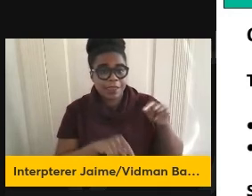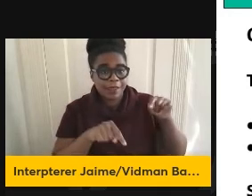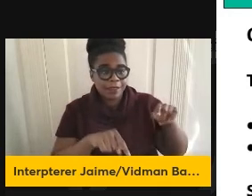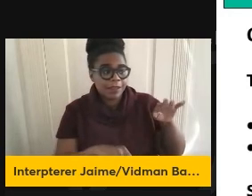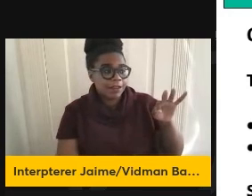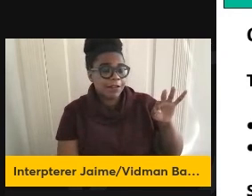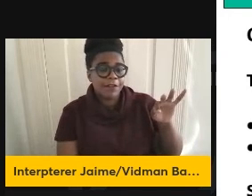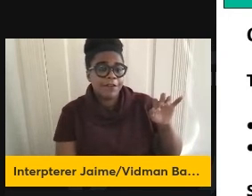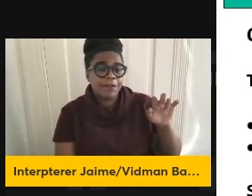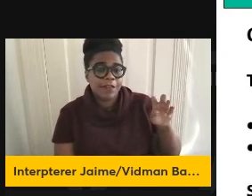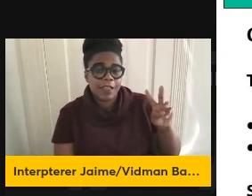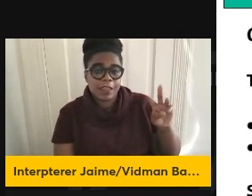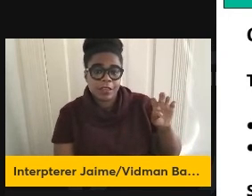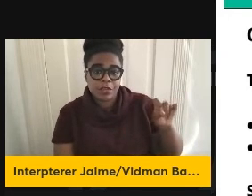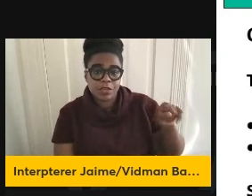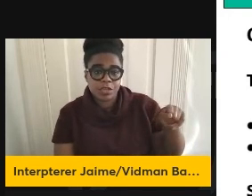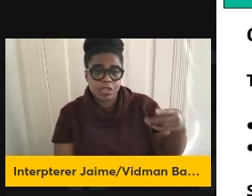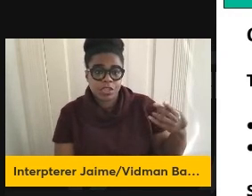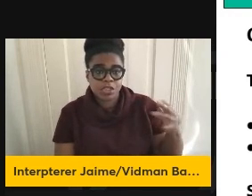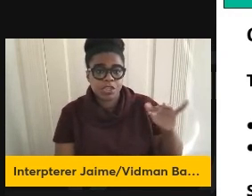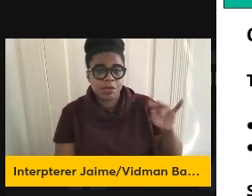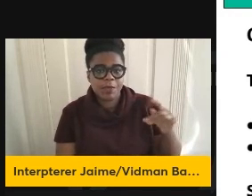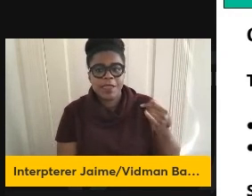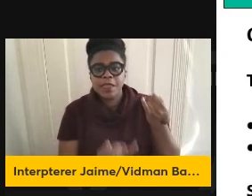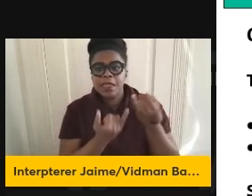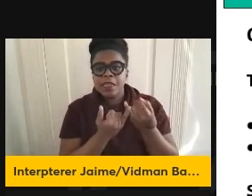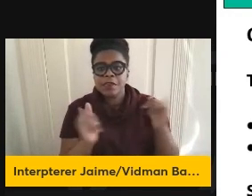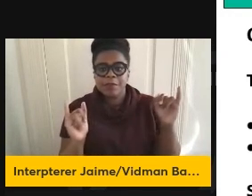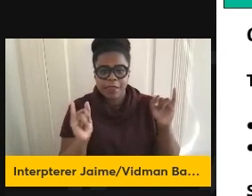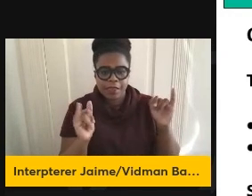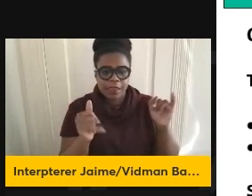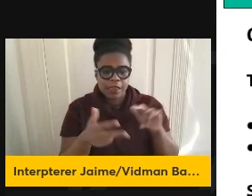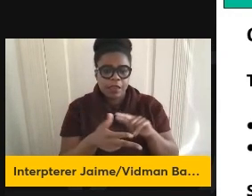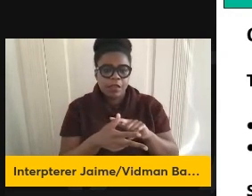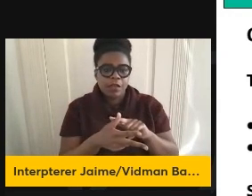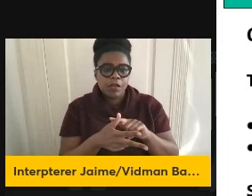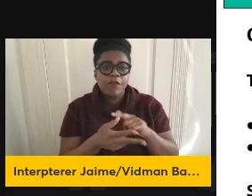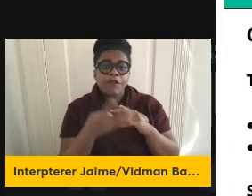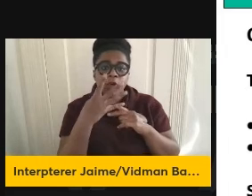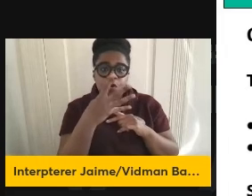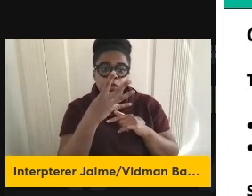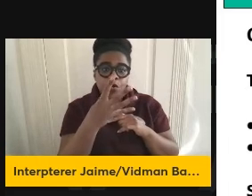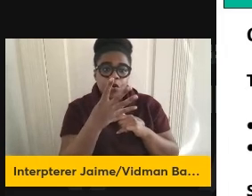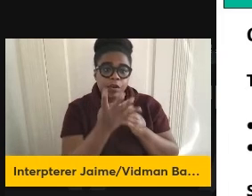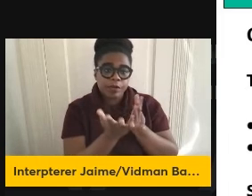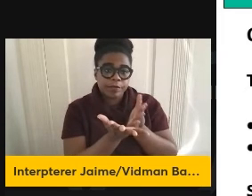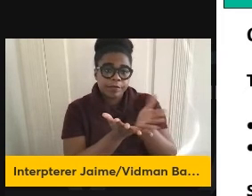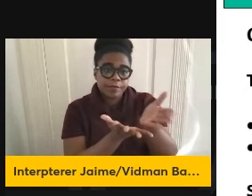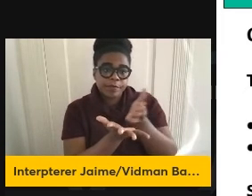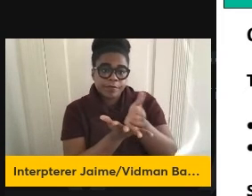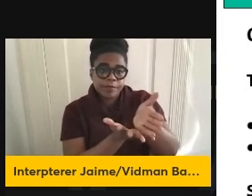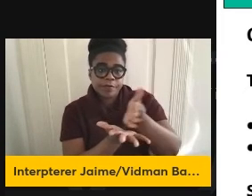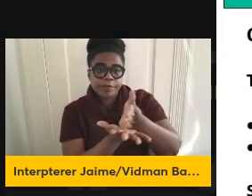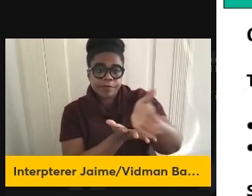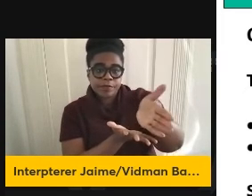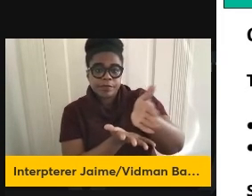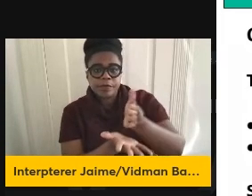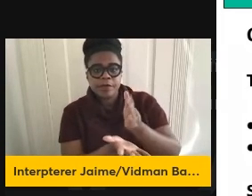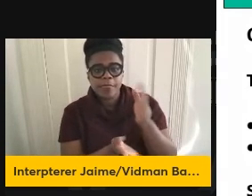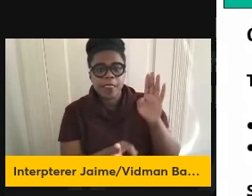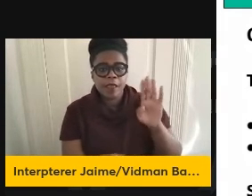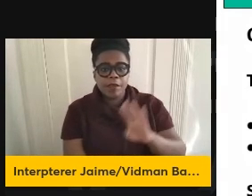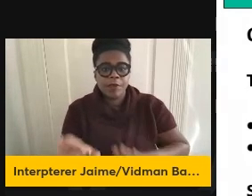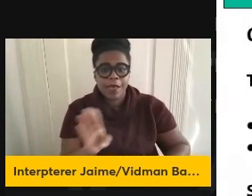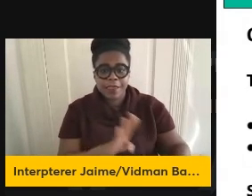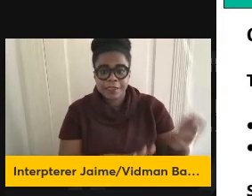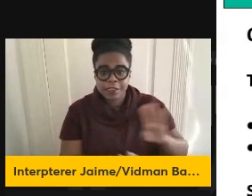you're independent, and there are 4 tracks in biology.